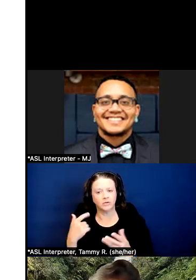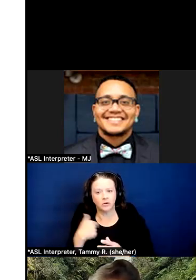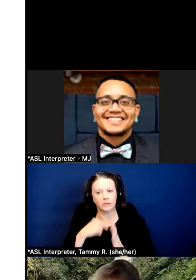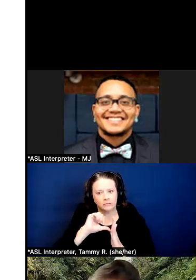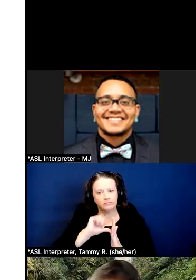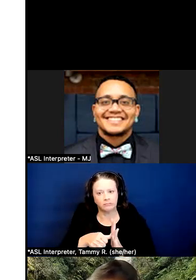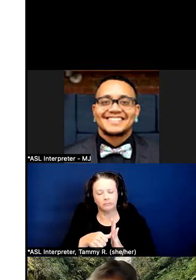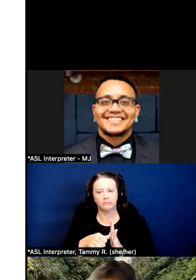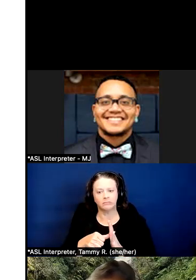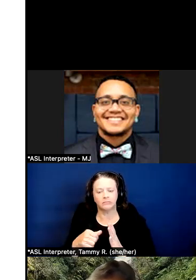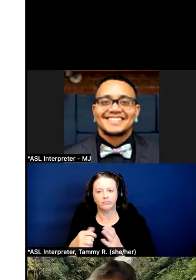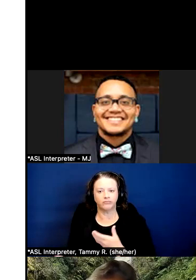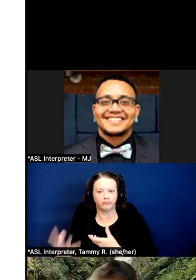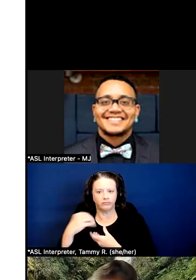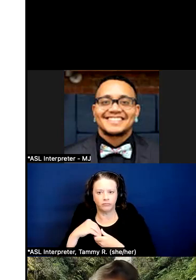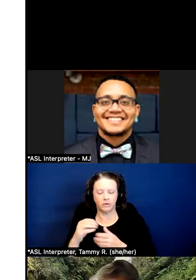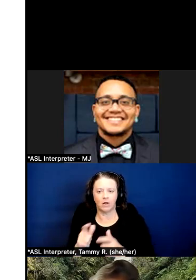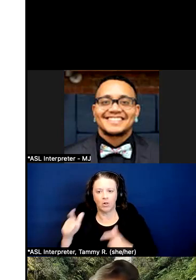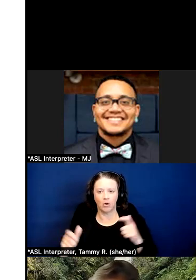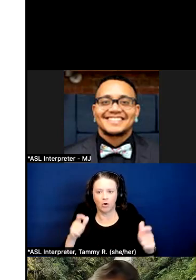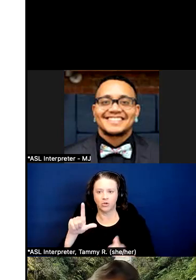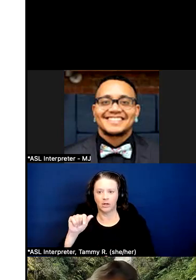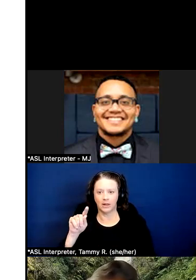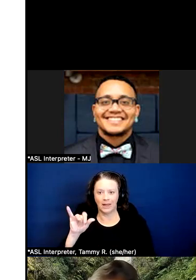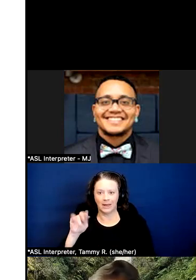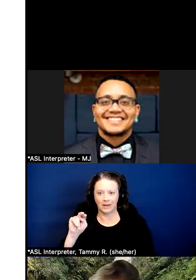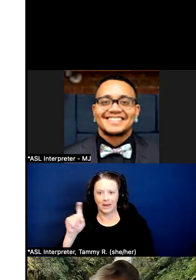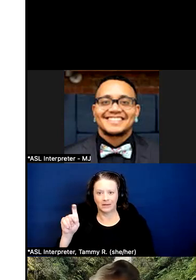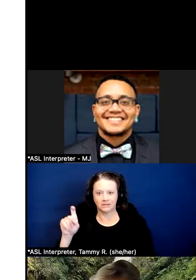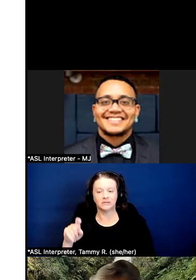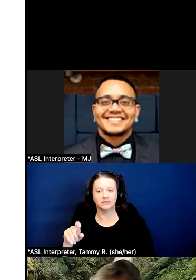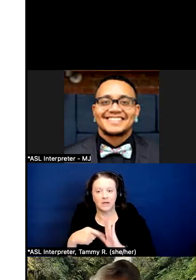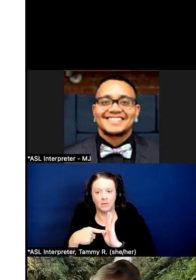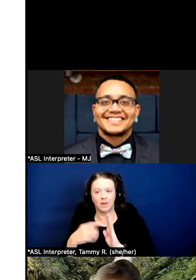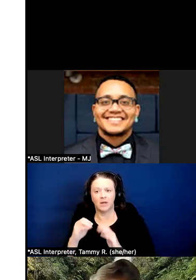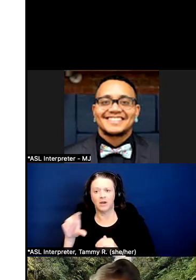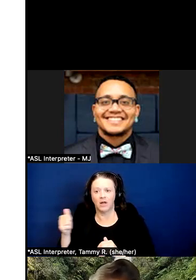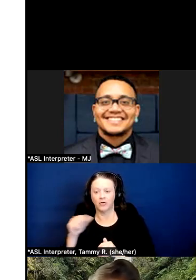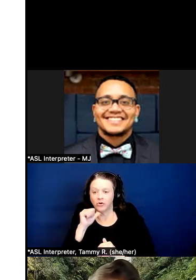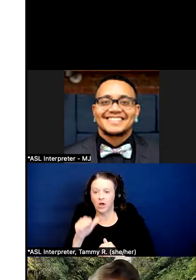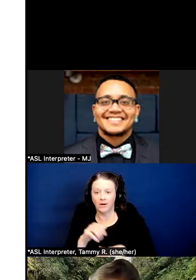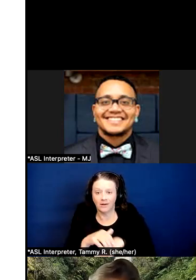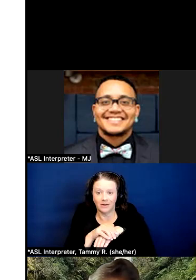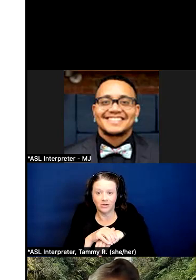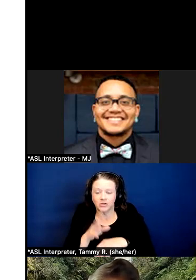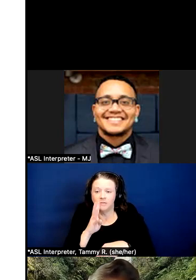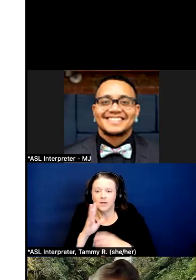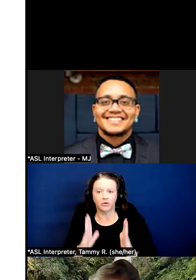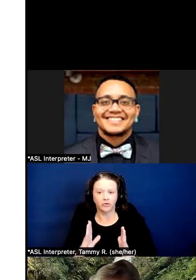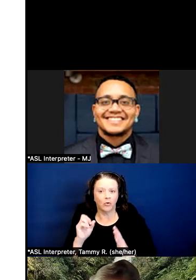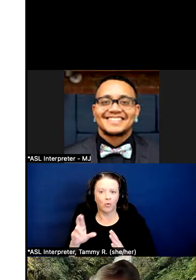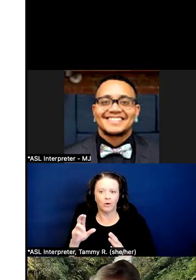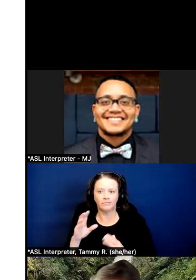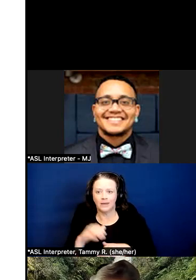got a large Latinx sample, as well as other non-English speakers or for whom English was their second